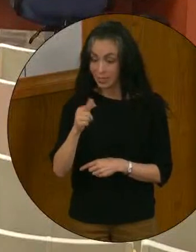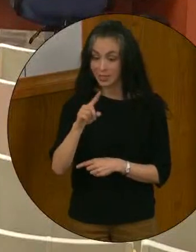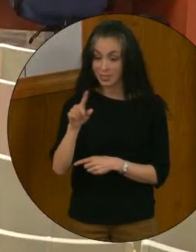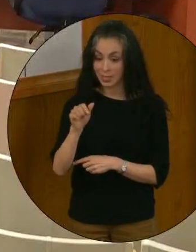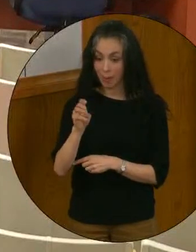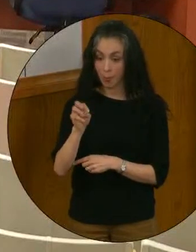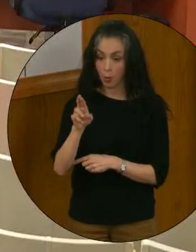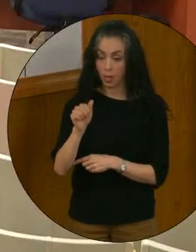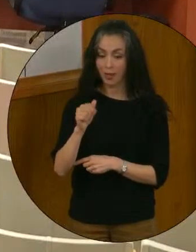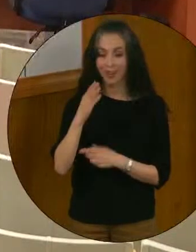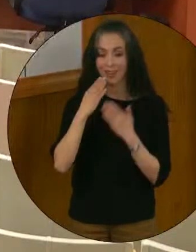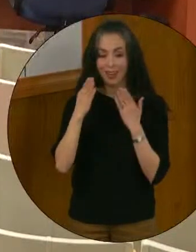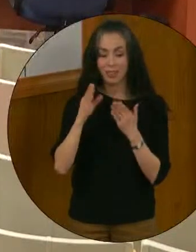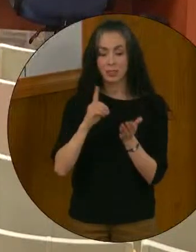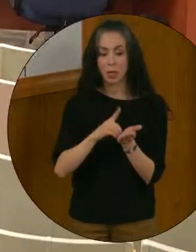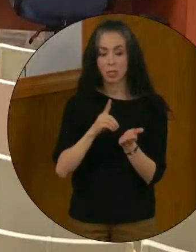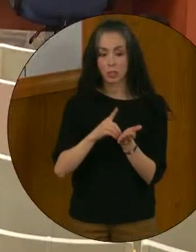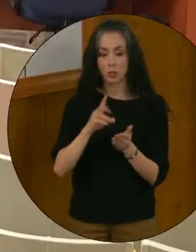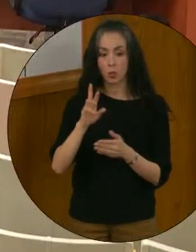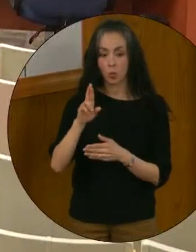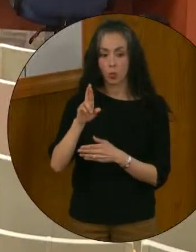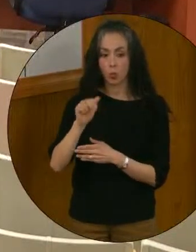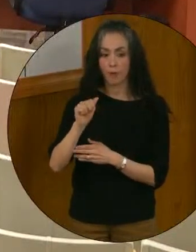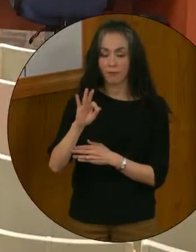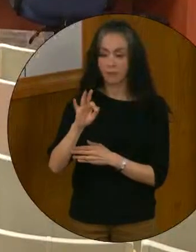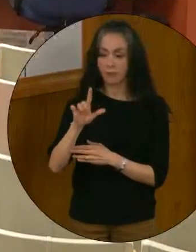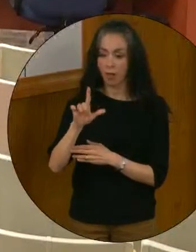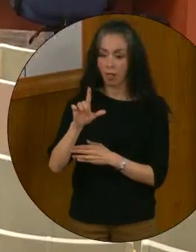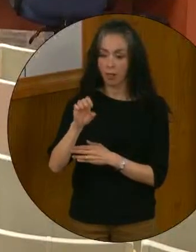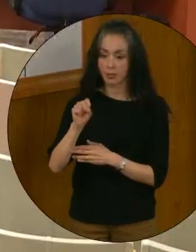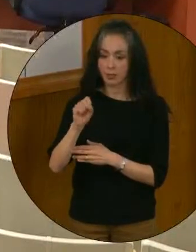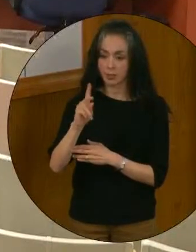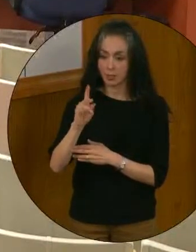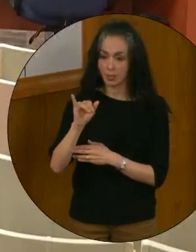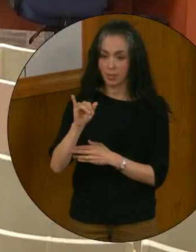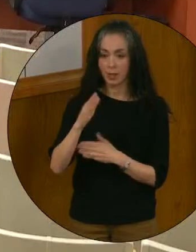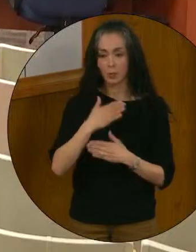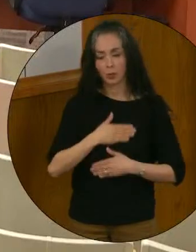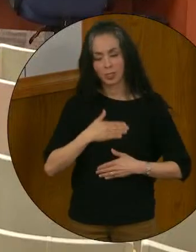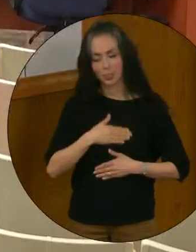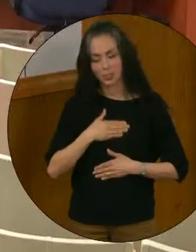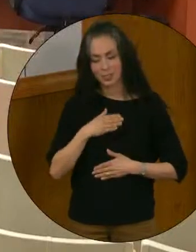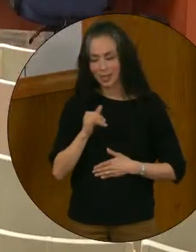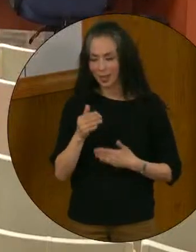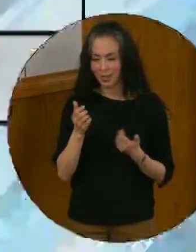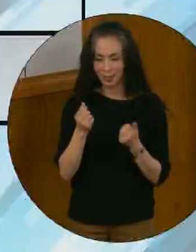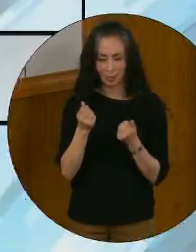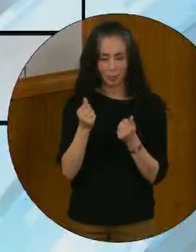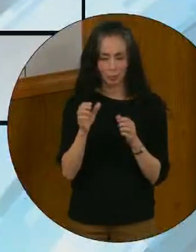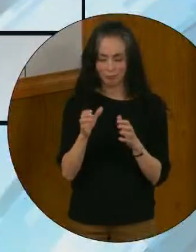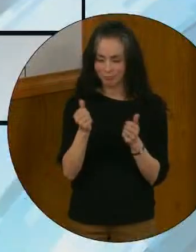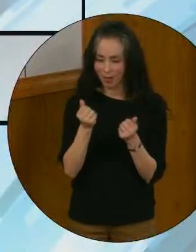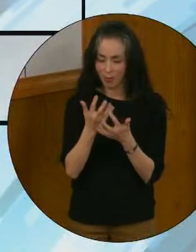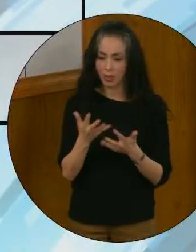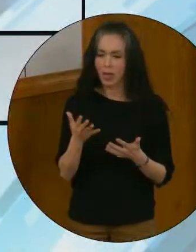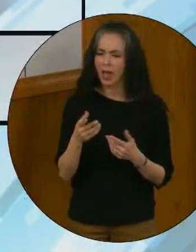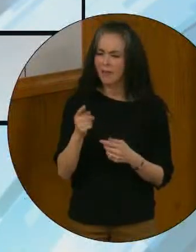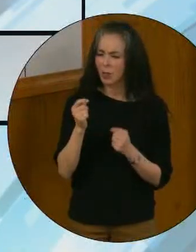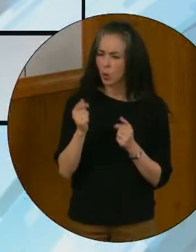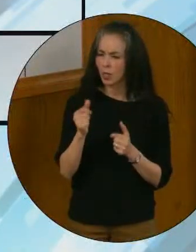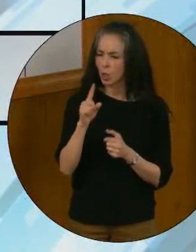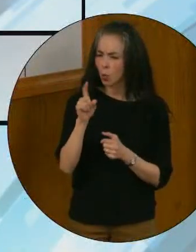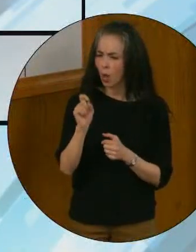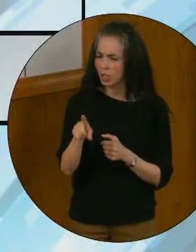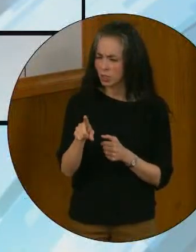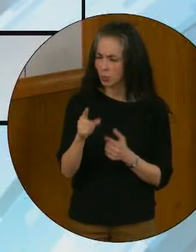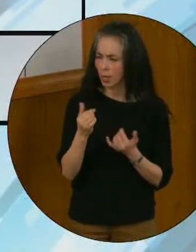Hello, all. Thank you, Dr. Rafalski, for putting all this together. I really appreciate it. I just have a quick question right